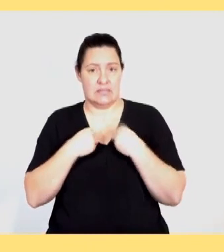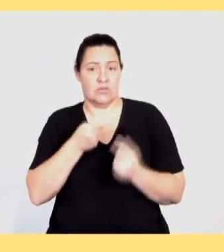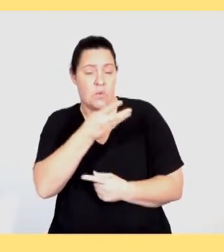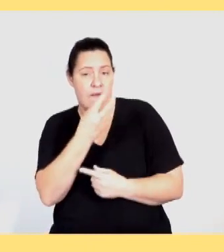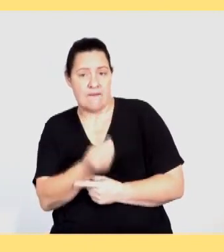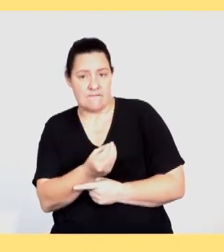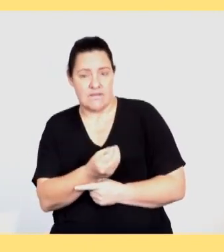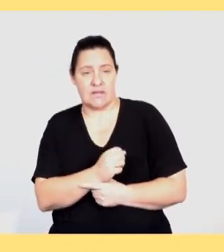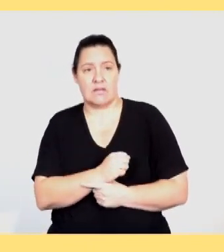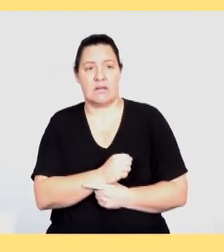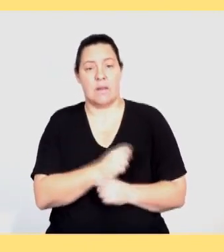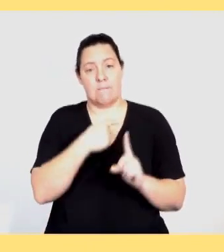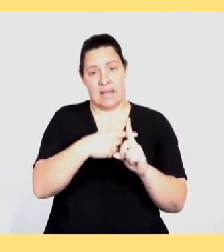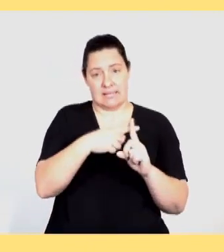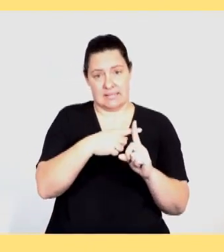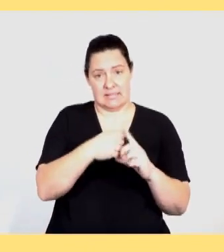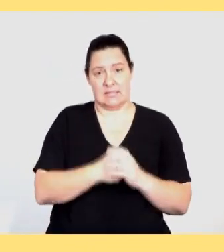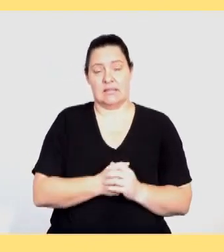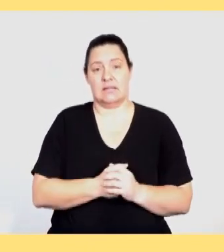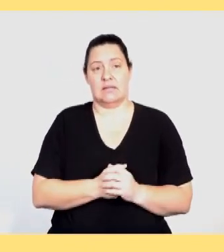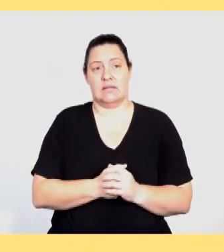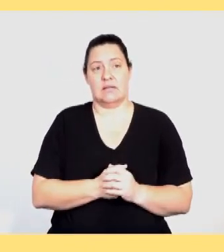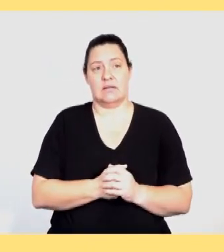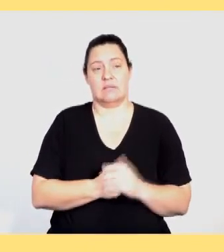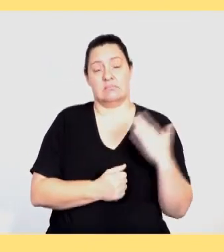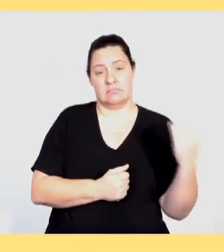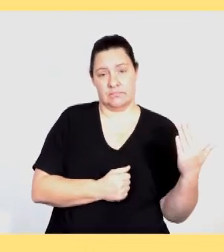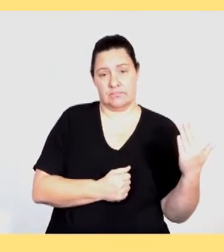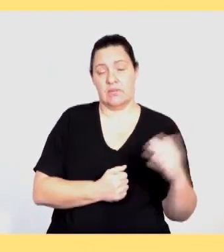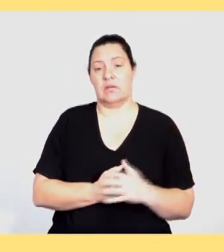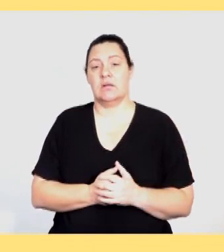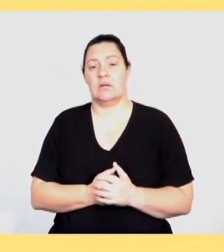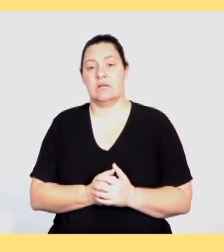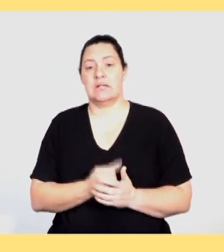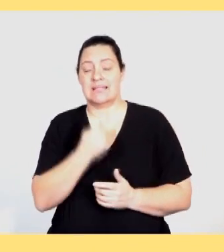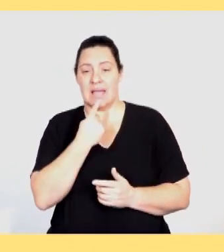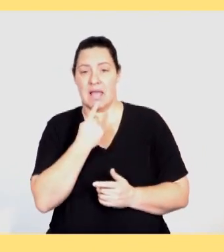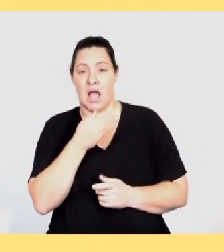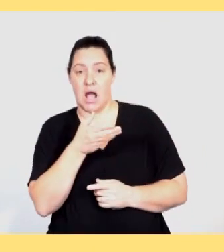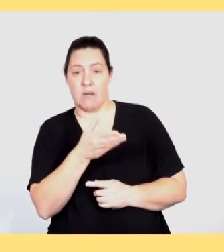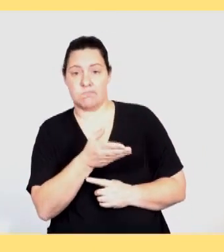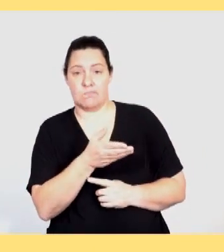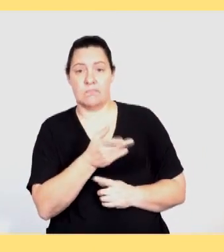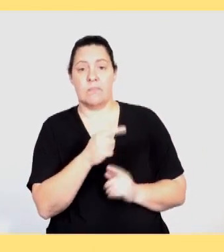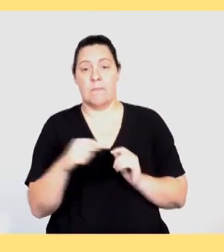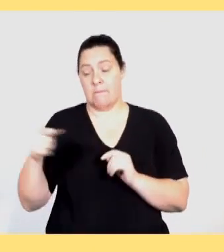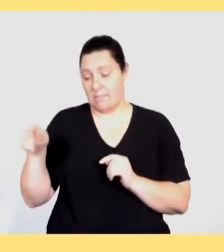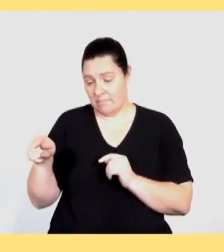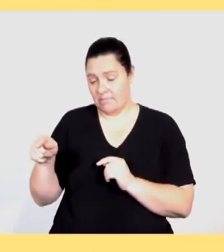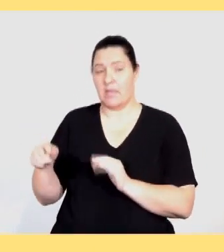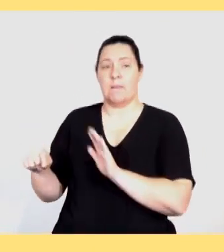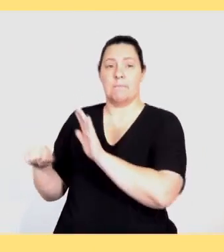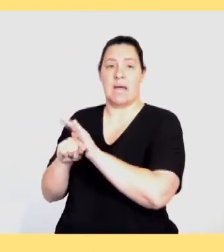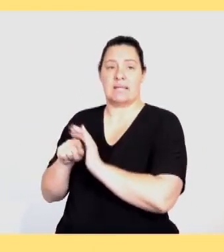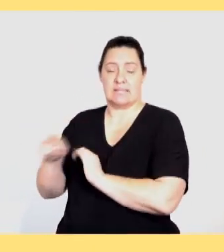So there you have your plus. And then we're now saying, if I come here, it's a